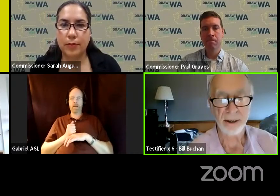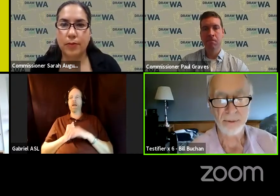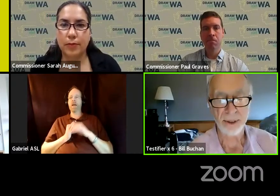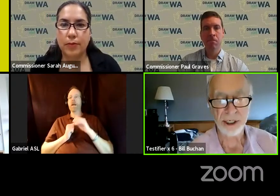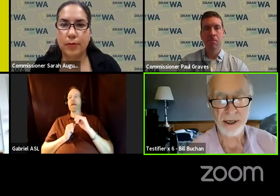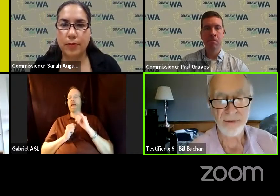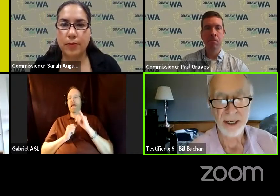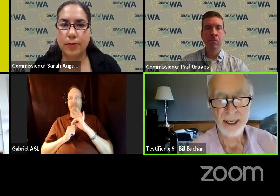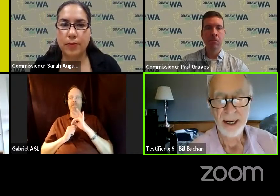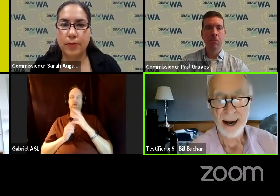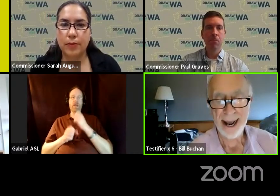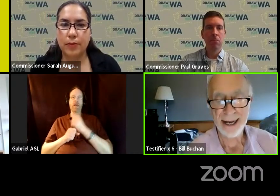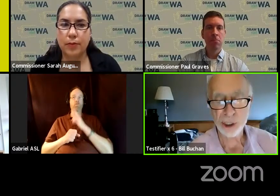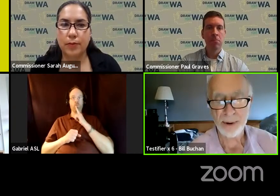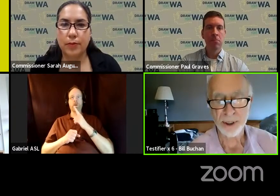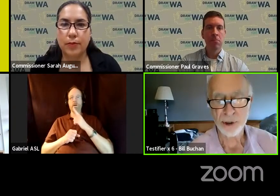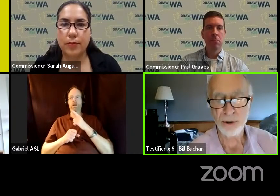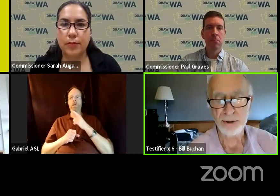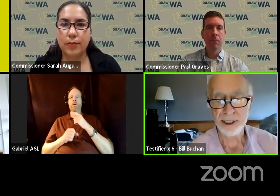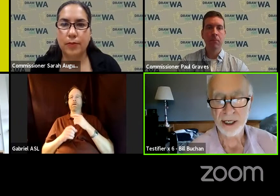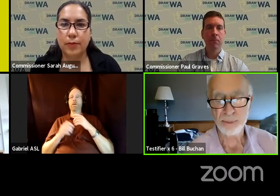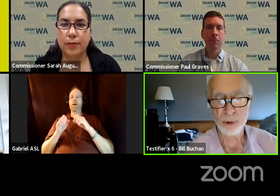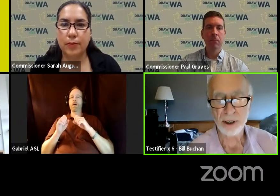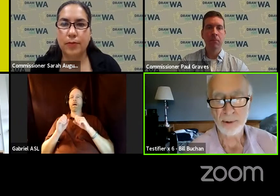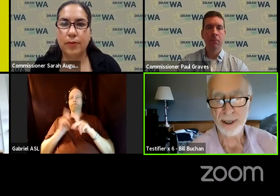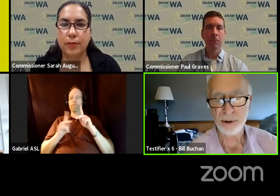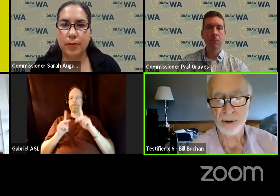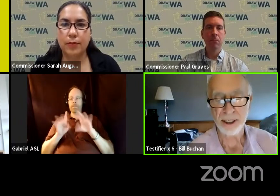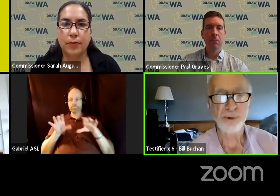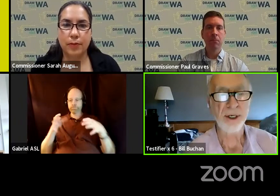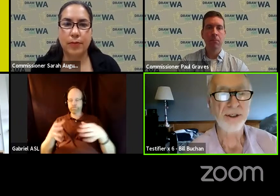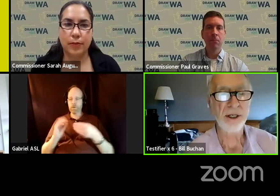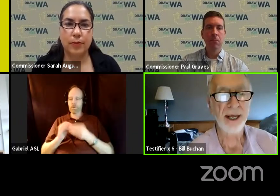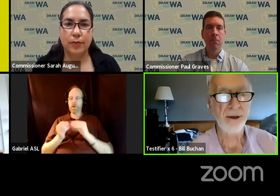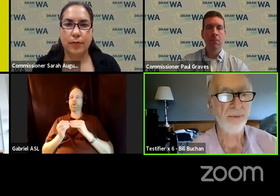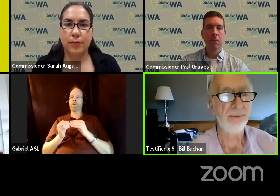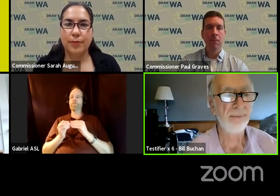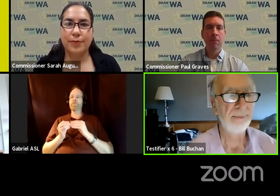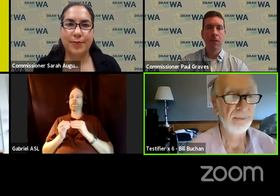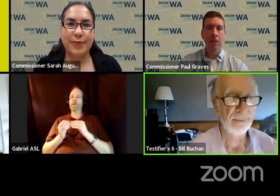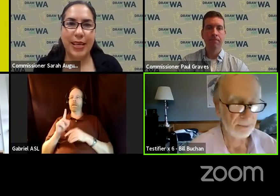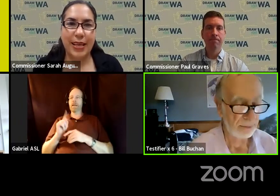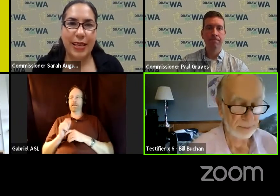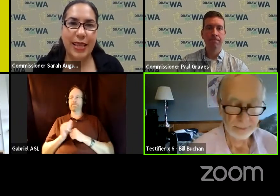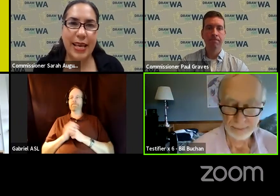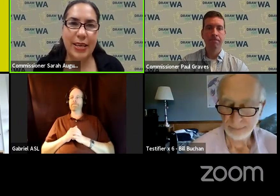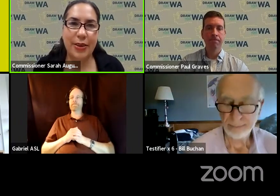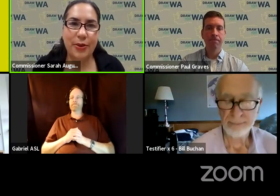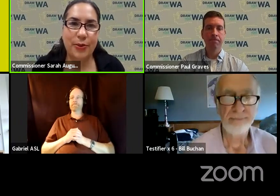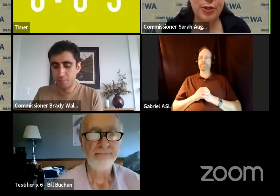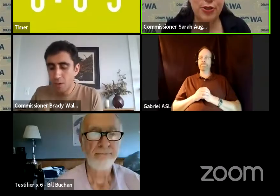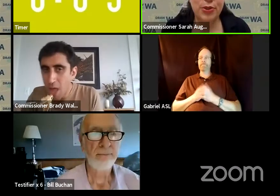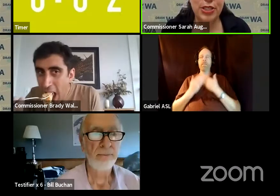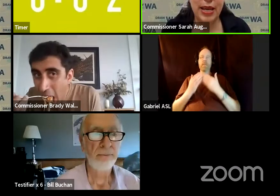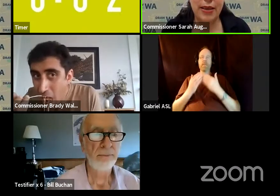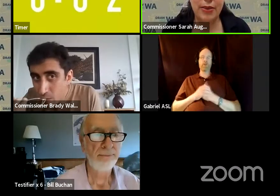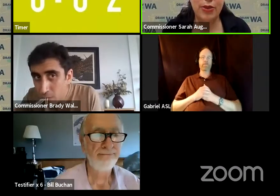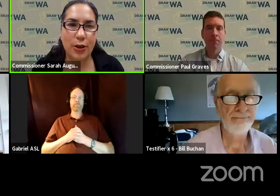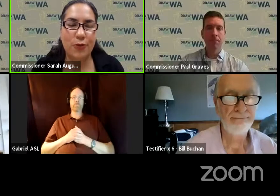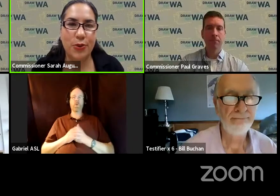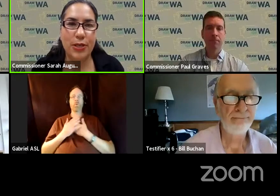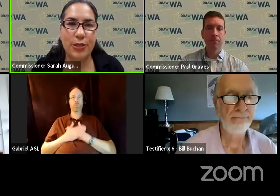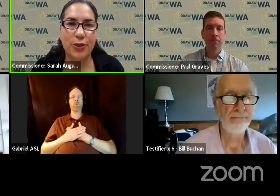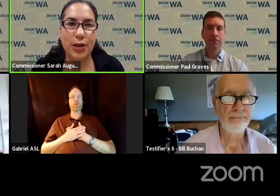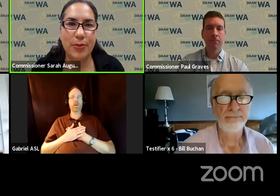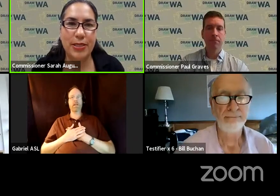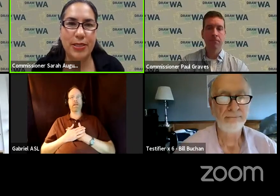population data are received. I ask that we return to sensible congressional districts. Thank you. Thank you. We sure appreciate the